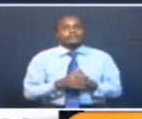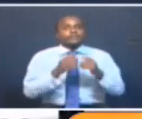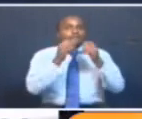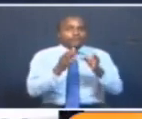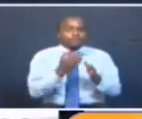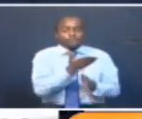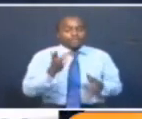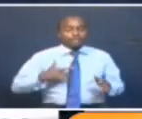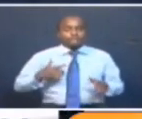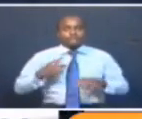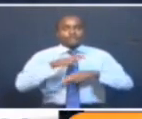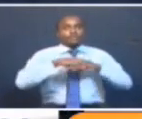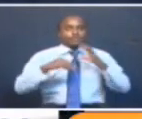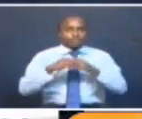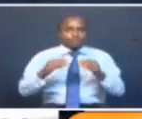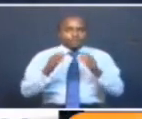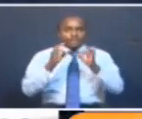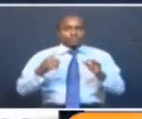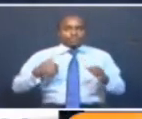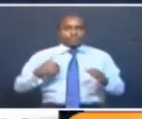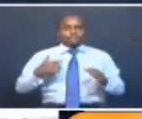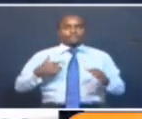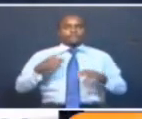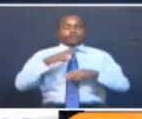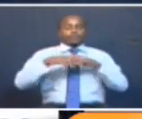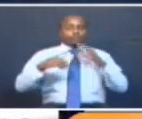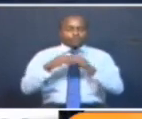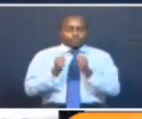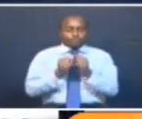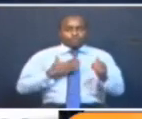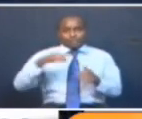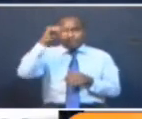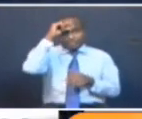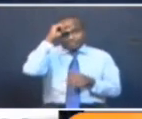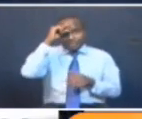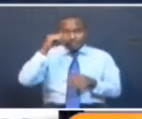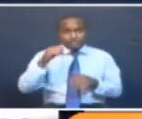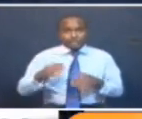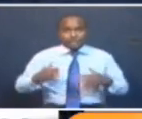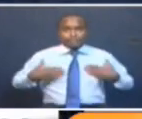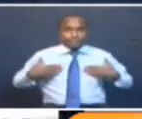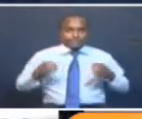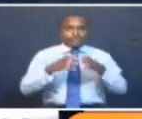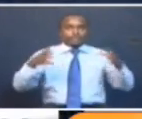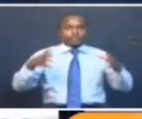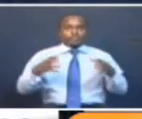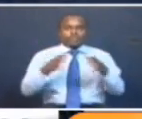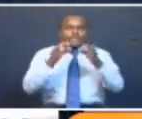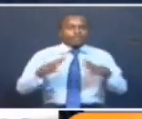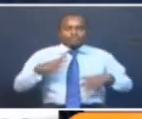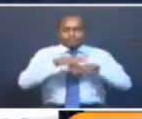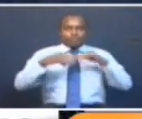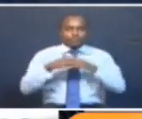comfortable, if I feel comfortable with my government, I'm happy, I grow. I don't feel